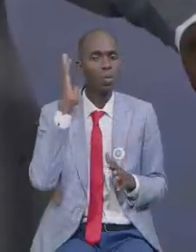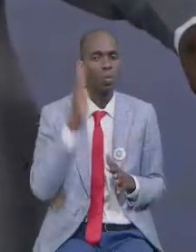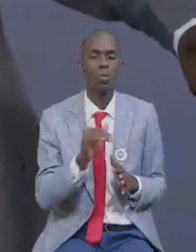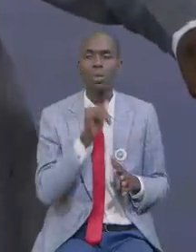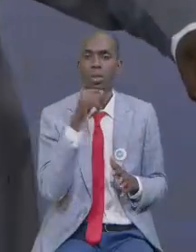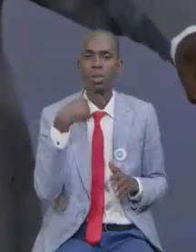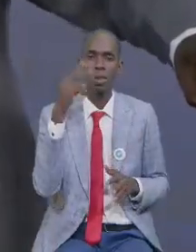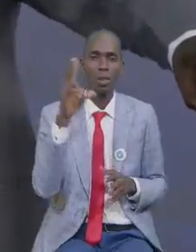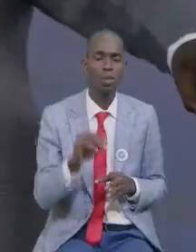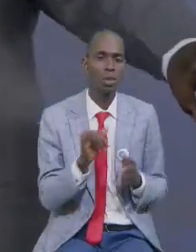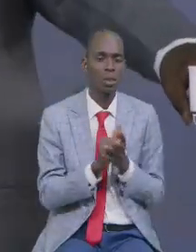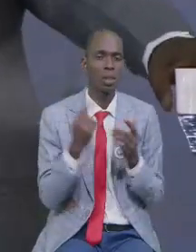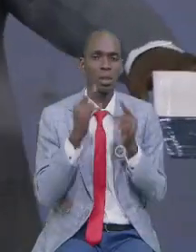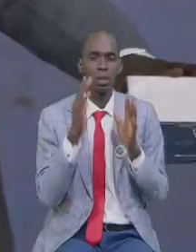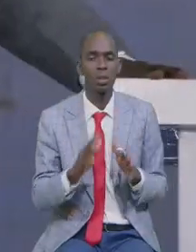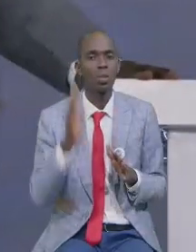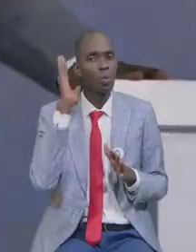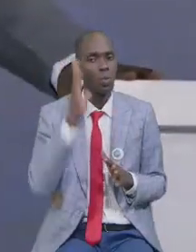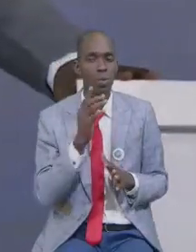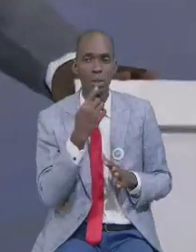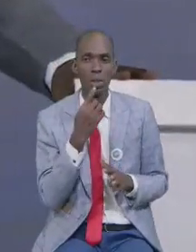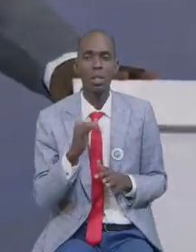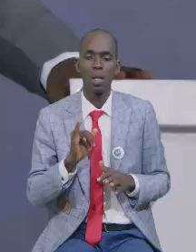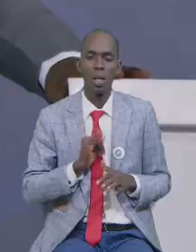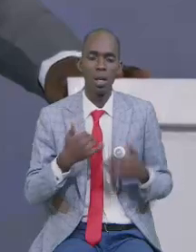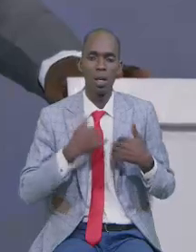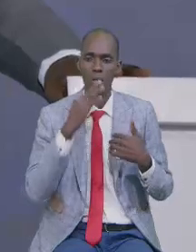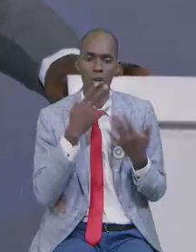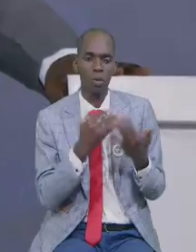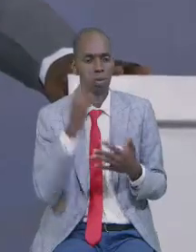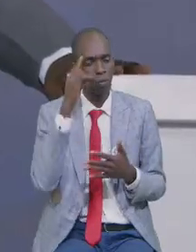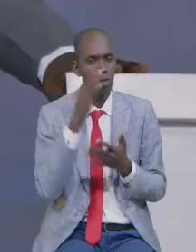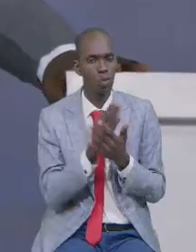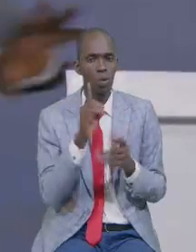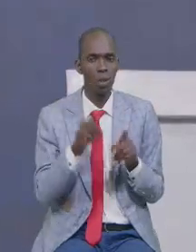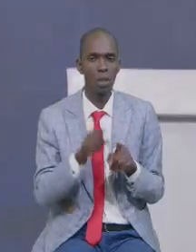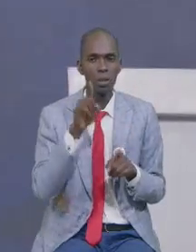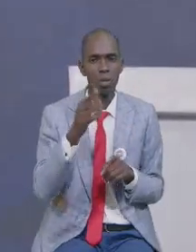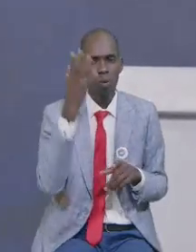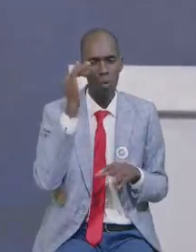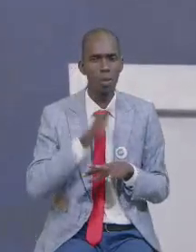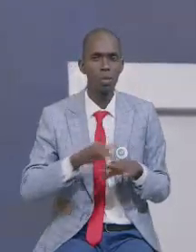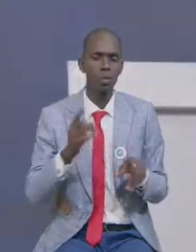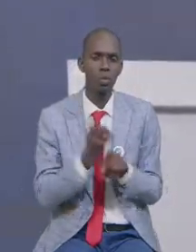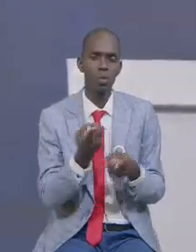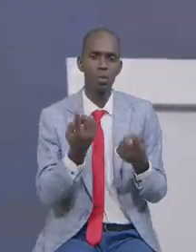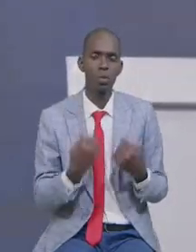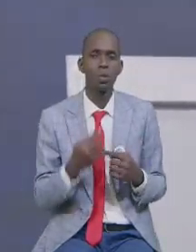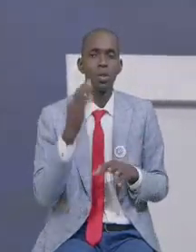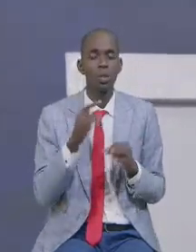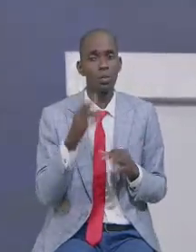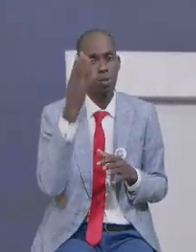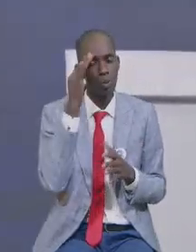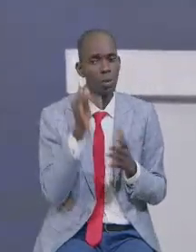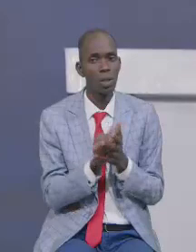and that sinner will say, I've been waiting for somebody like you. Why didn't you come before? If you knew everyone you